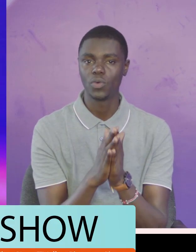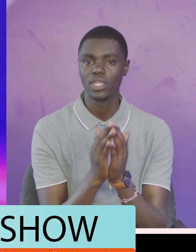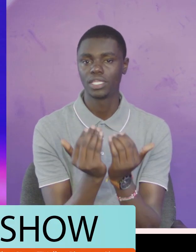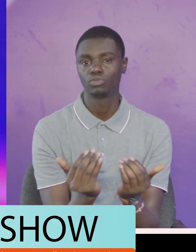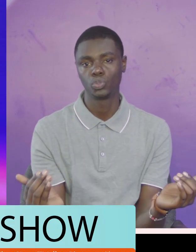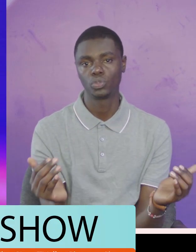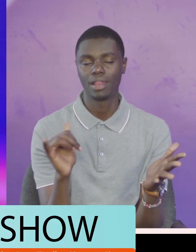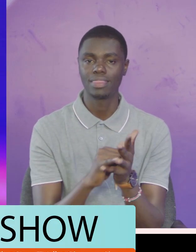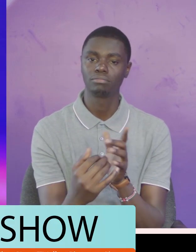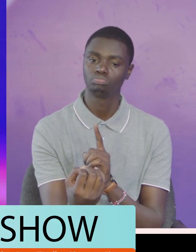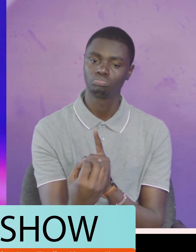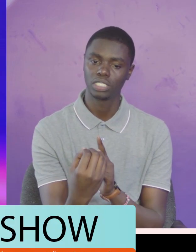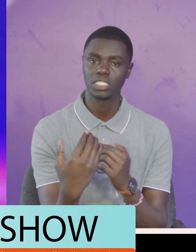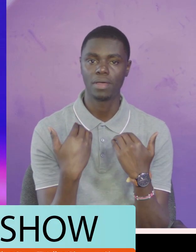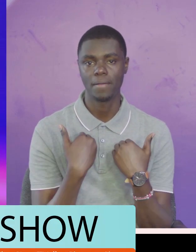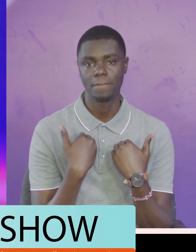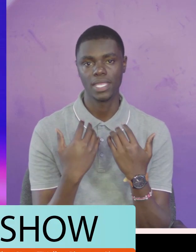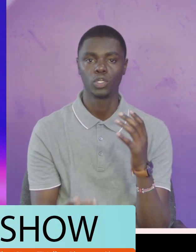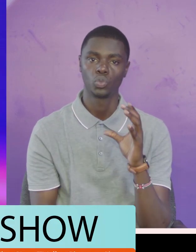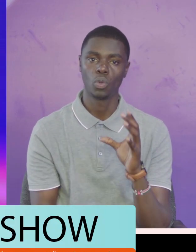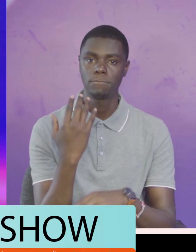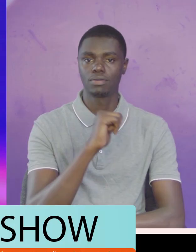kids, and that inspired me greatly.